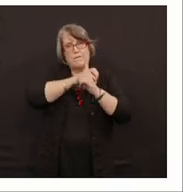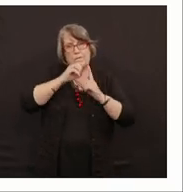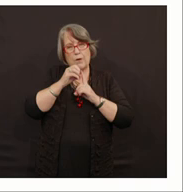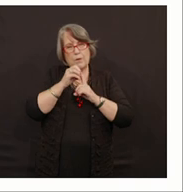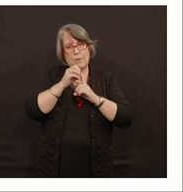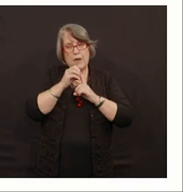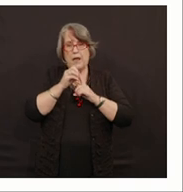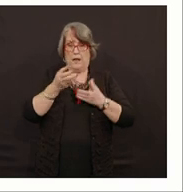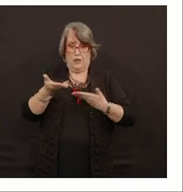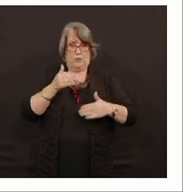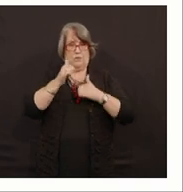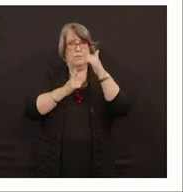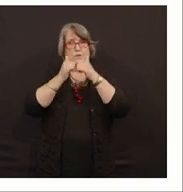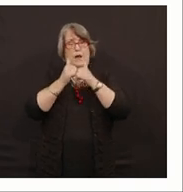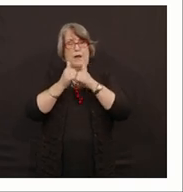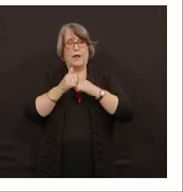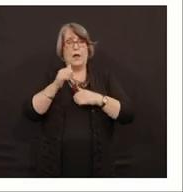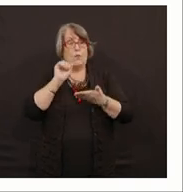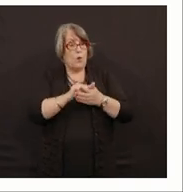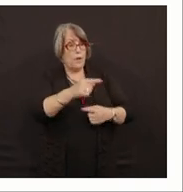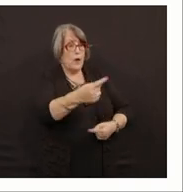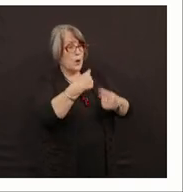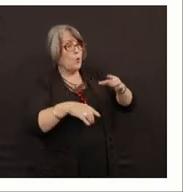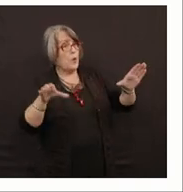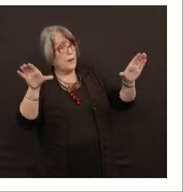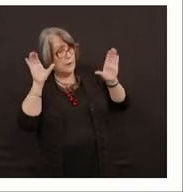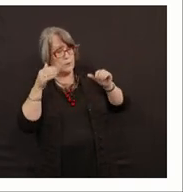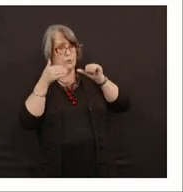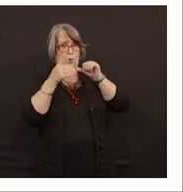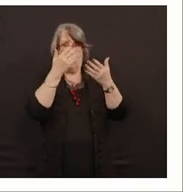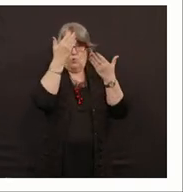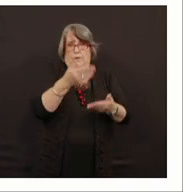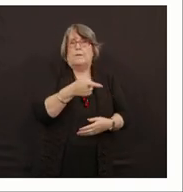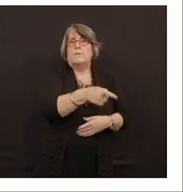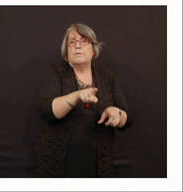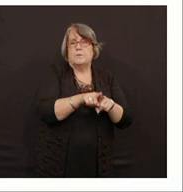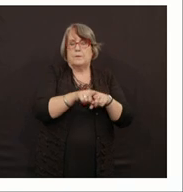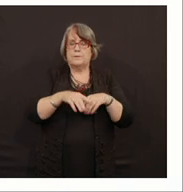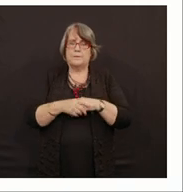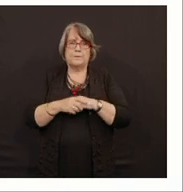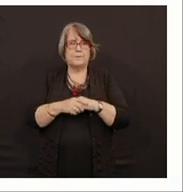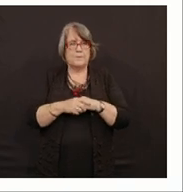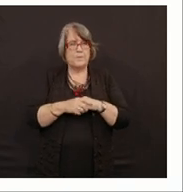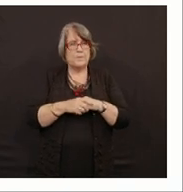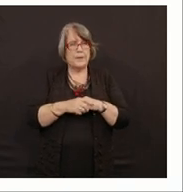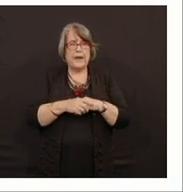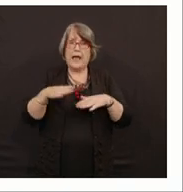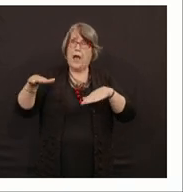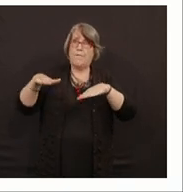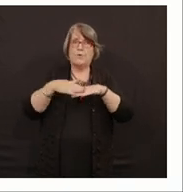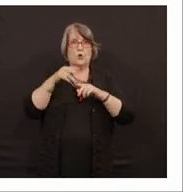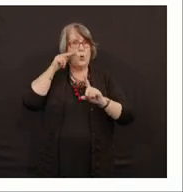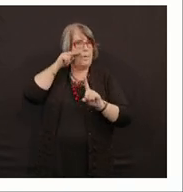and service structures where people's voices heard and responded to and respected. So newer perspectives